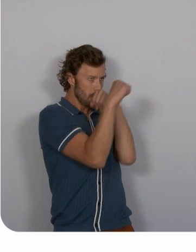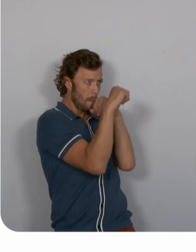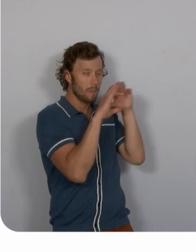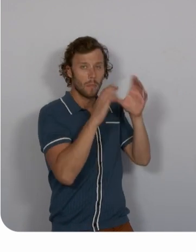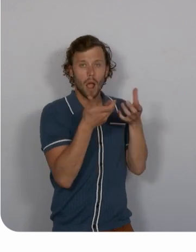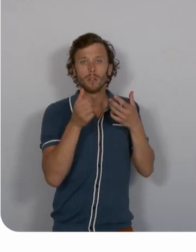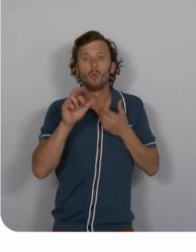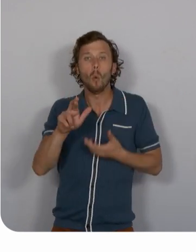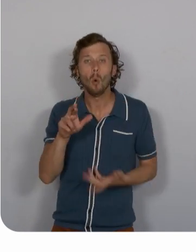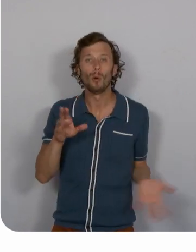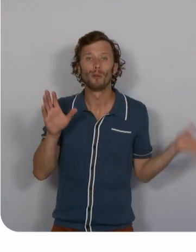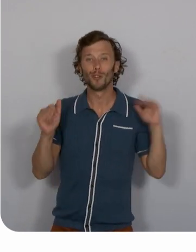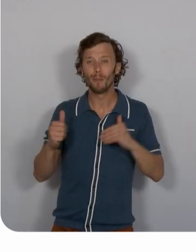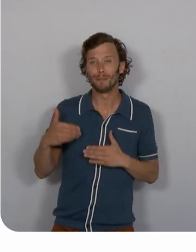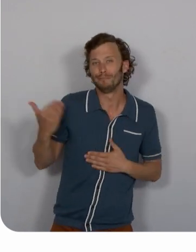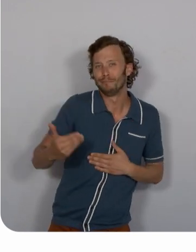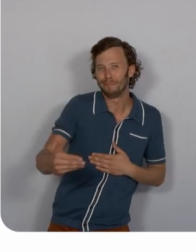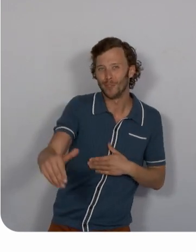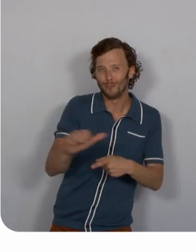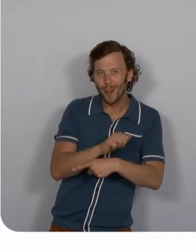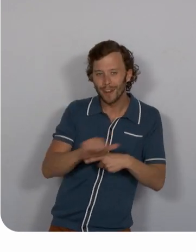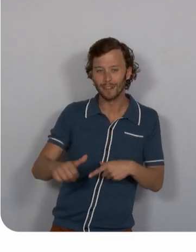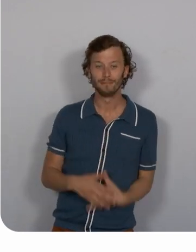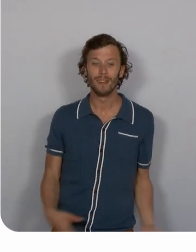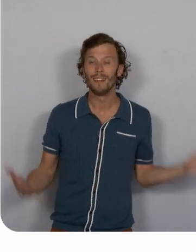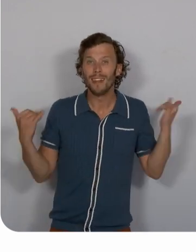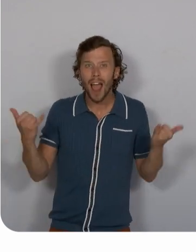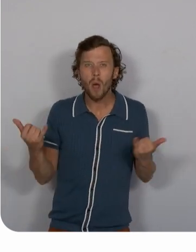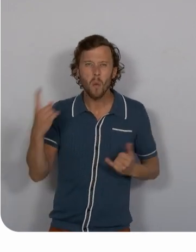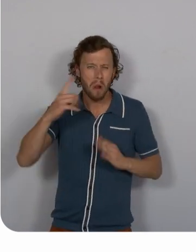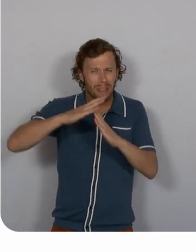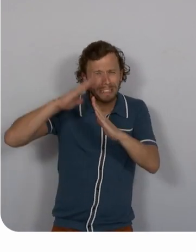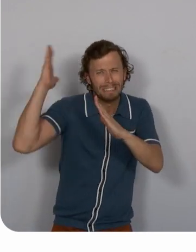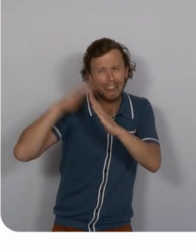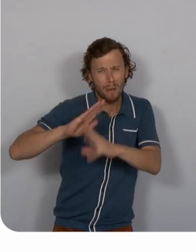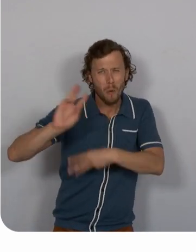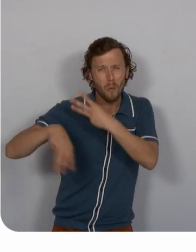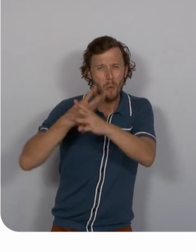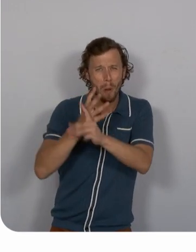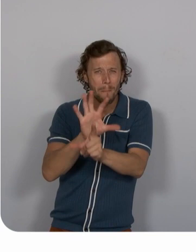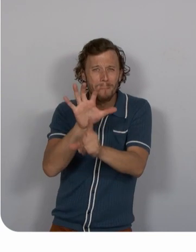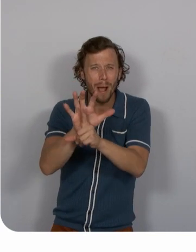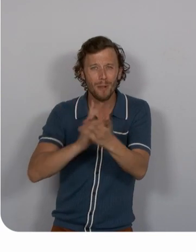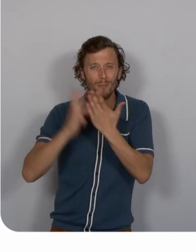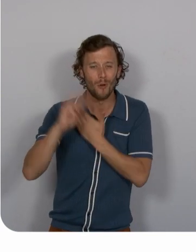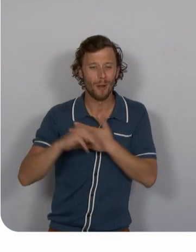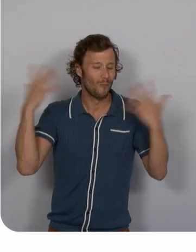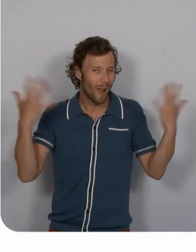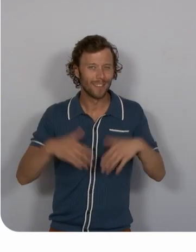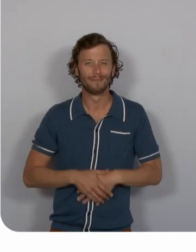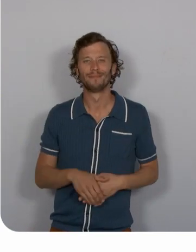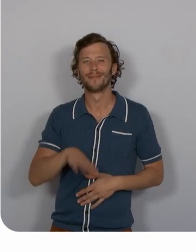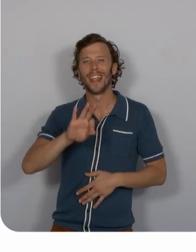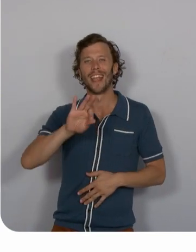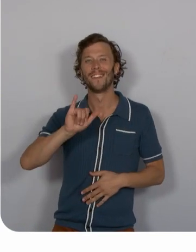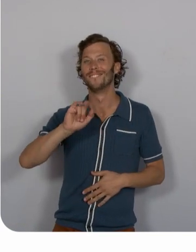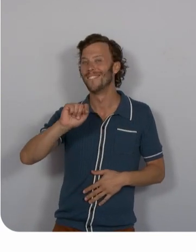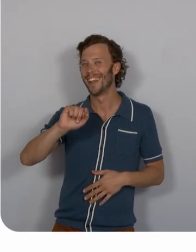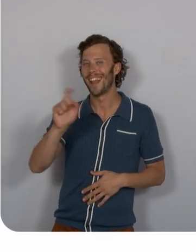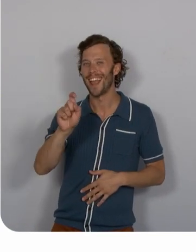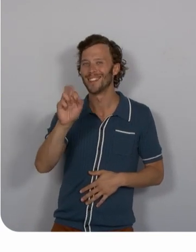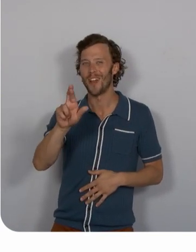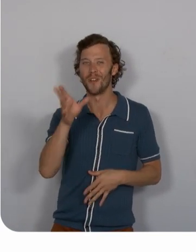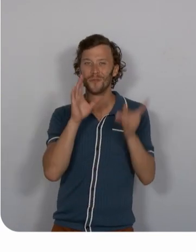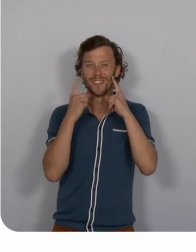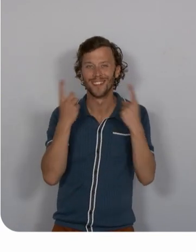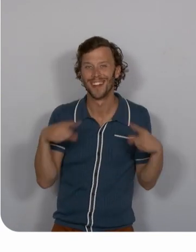now, one of the world's most popular fitness programs is coming. FitXR will bring Zumba classes